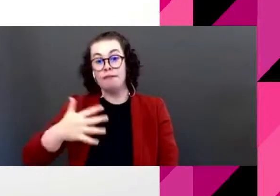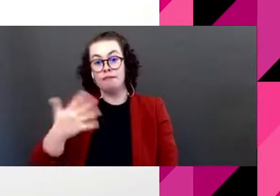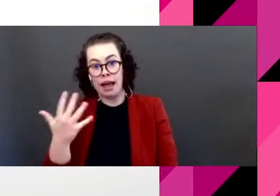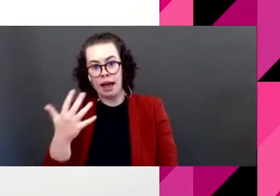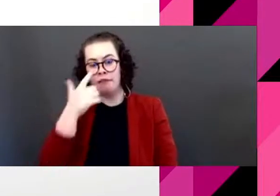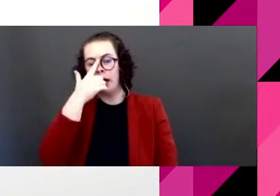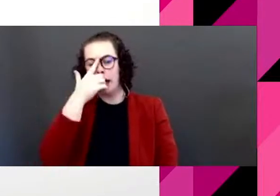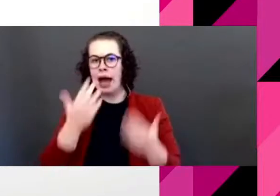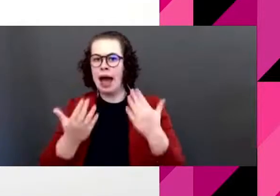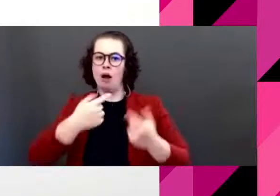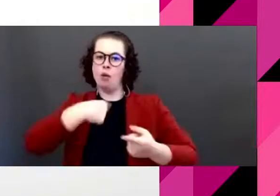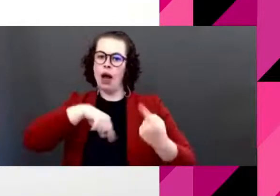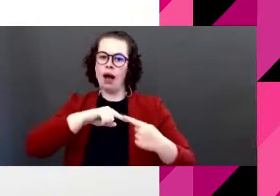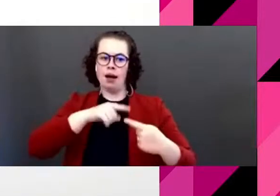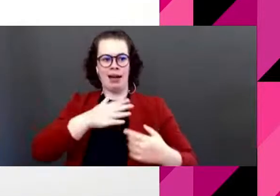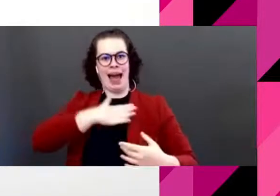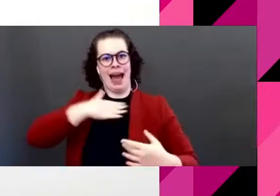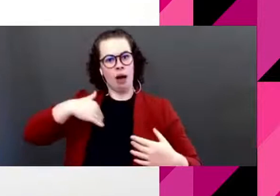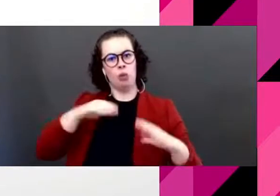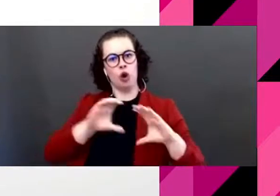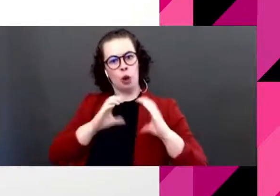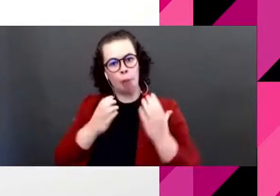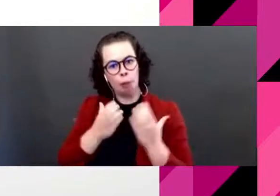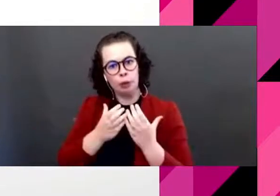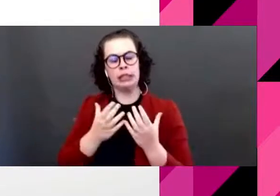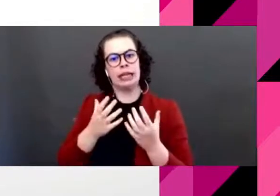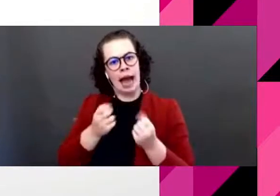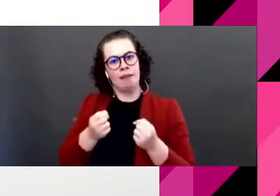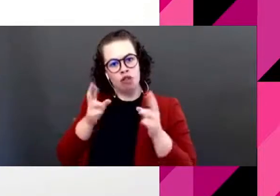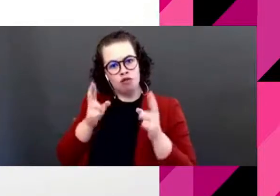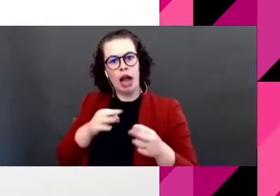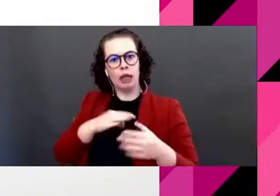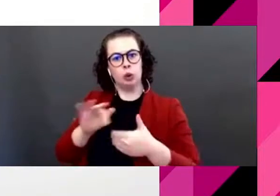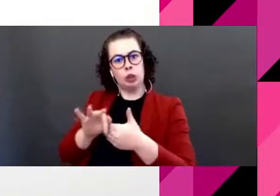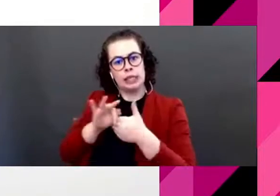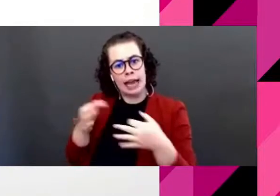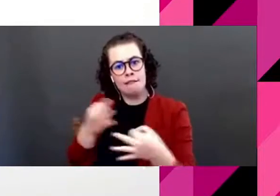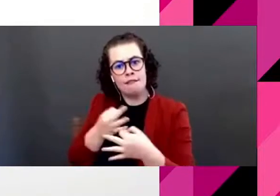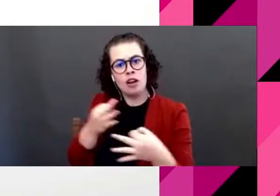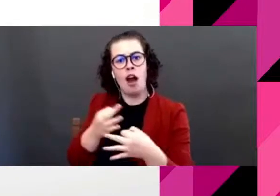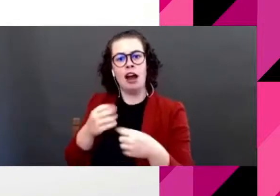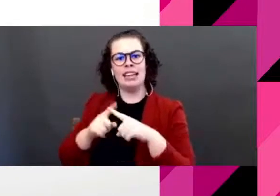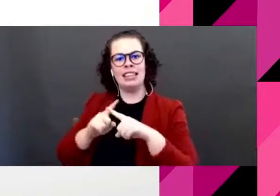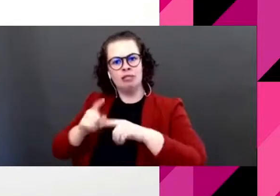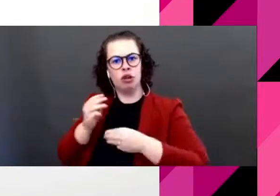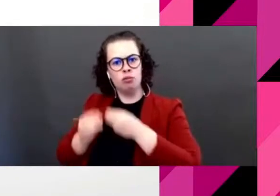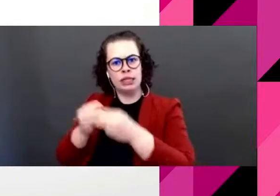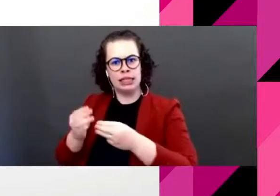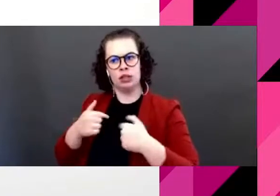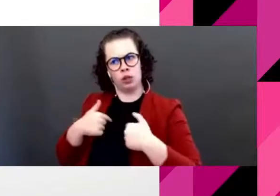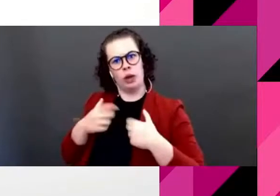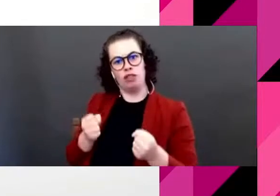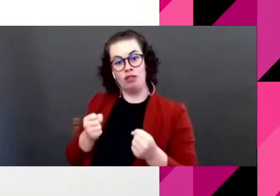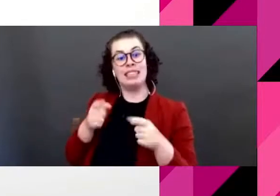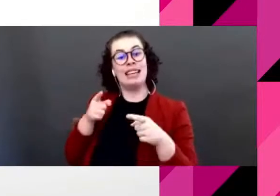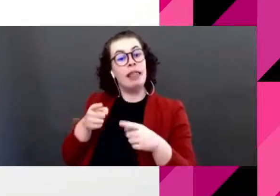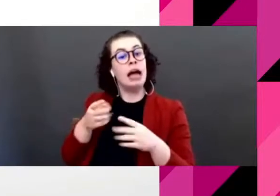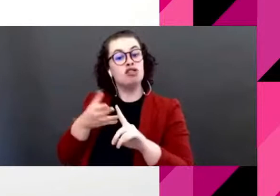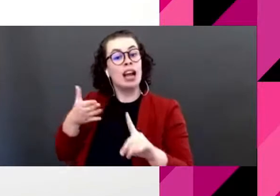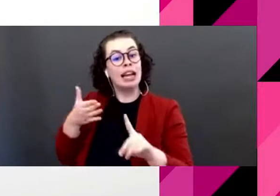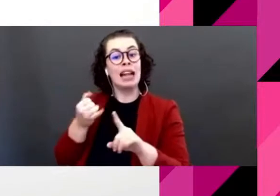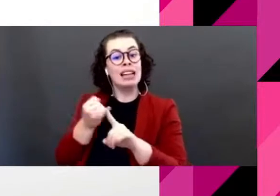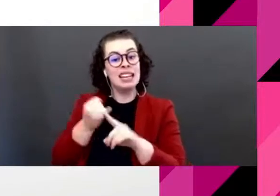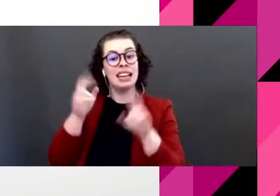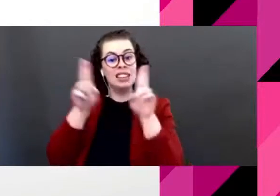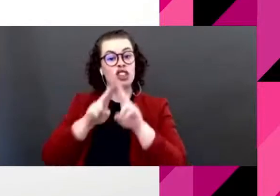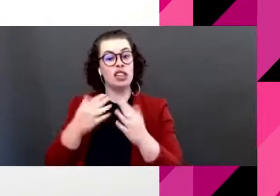all substantive and procedural safeguards that are already recognized in the international law. And this is, of course,